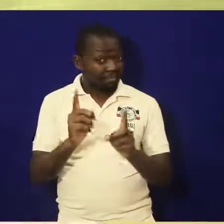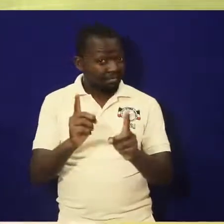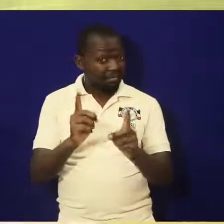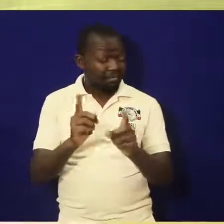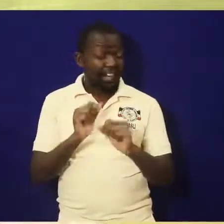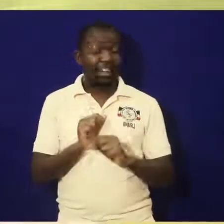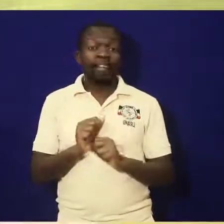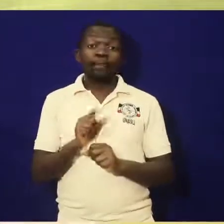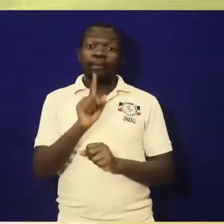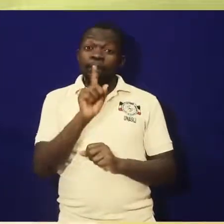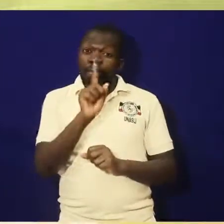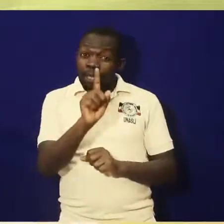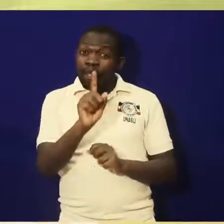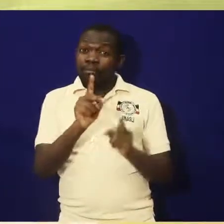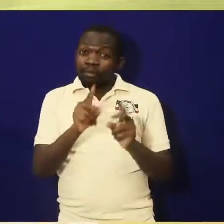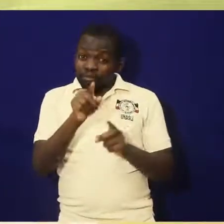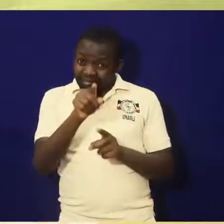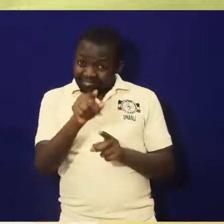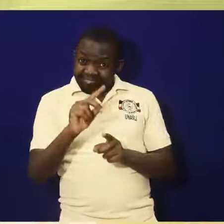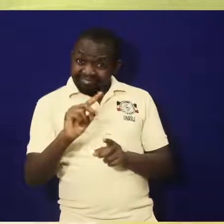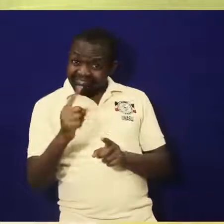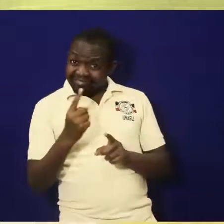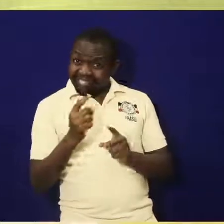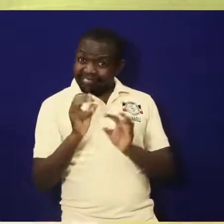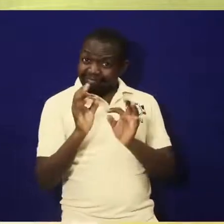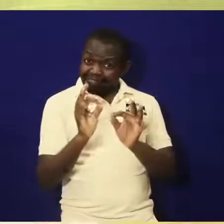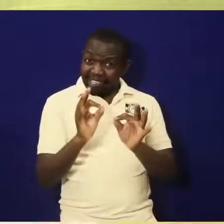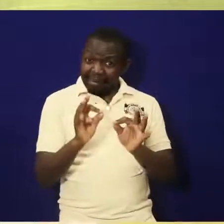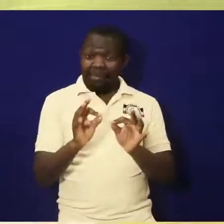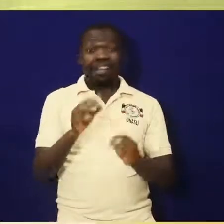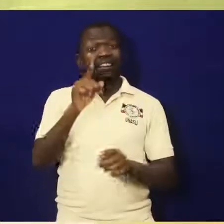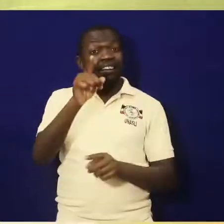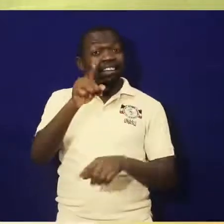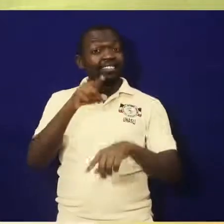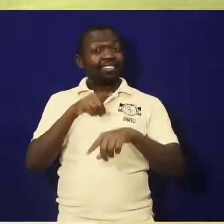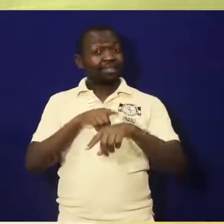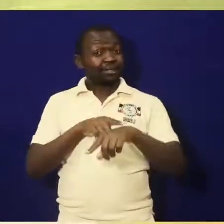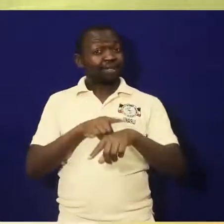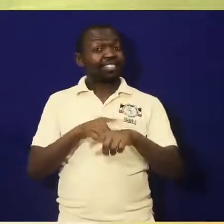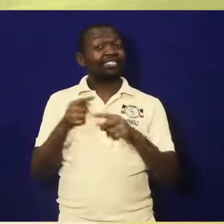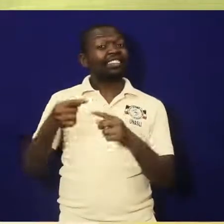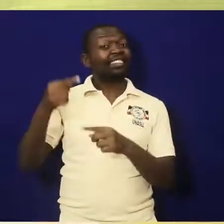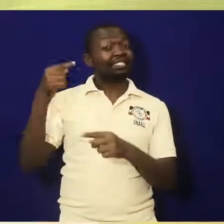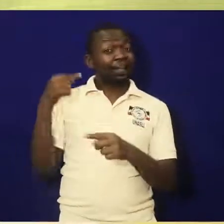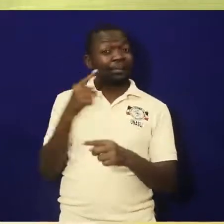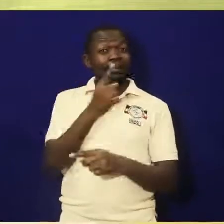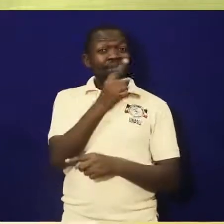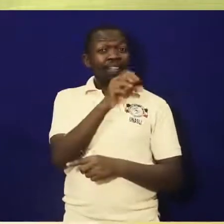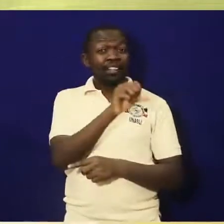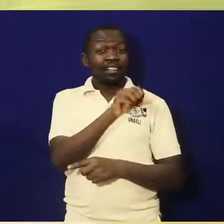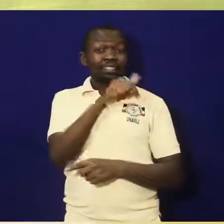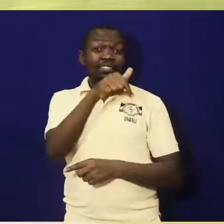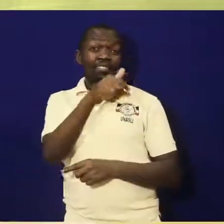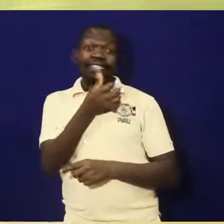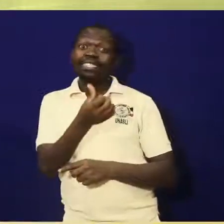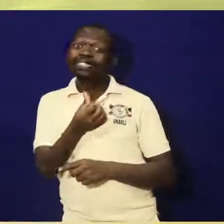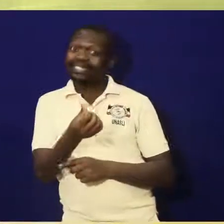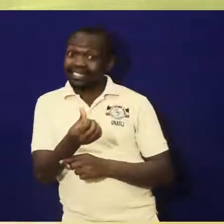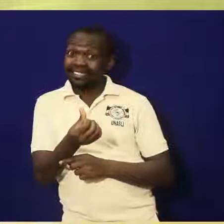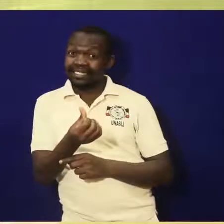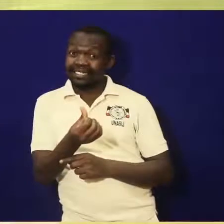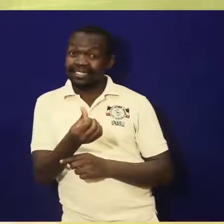Great. Very good answer. You're saying that during that time, around 1976, there